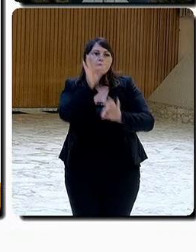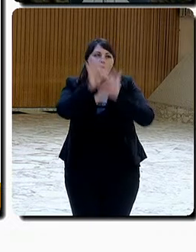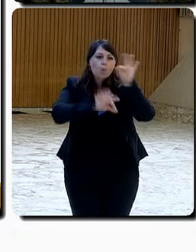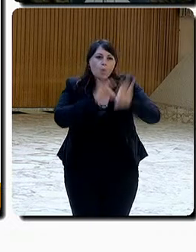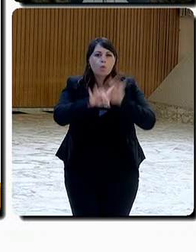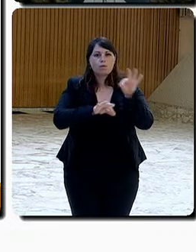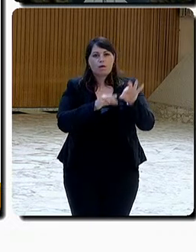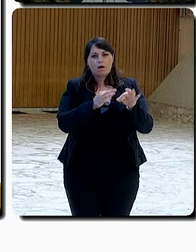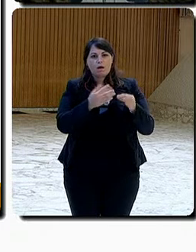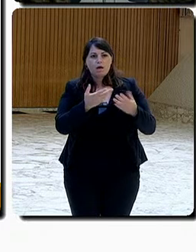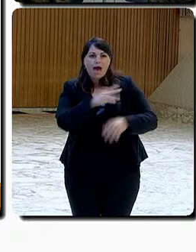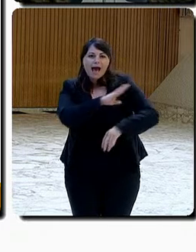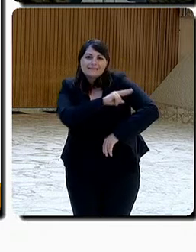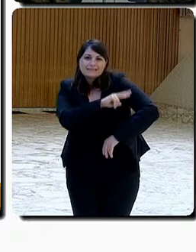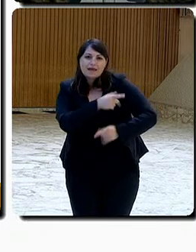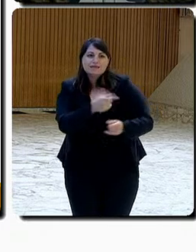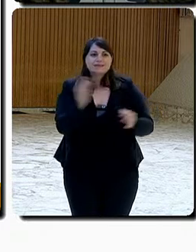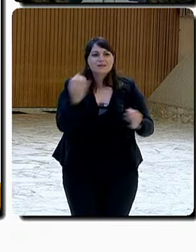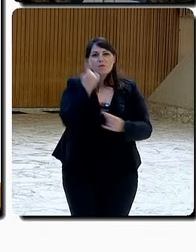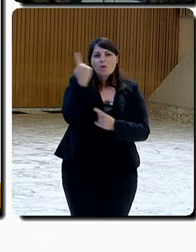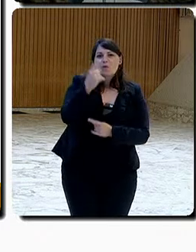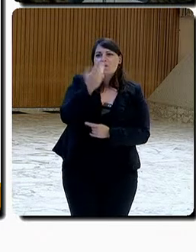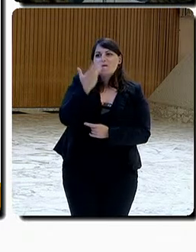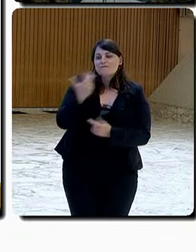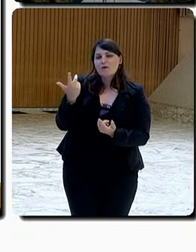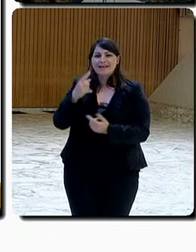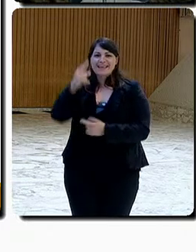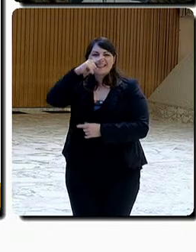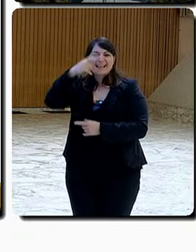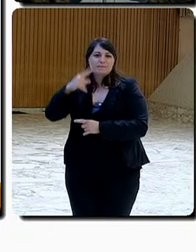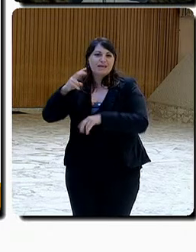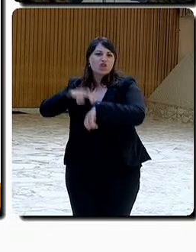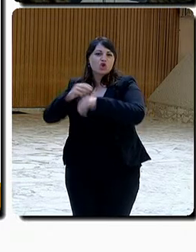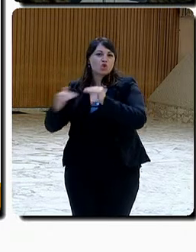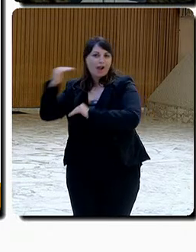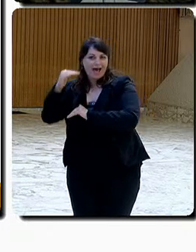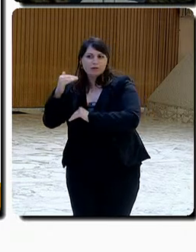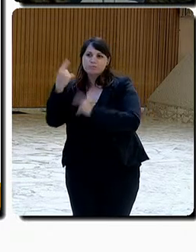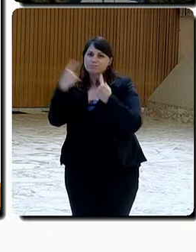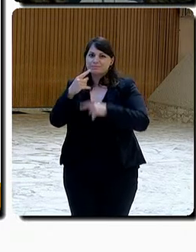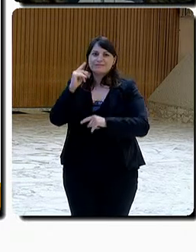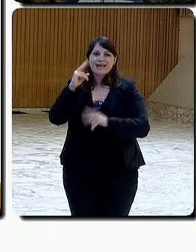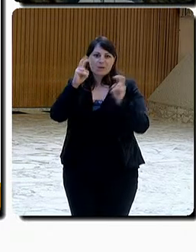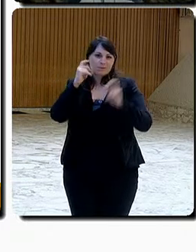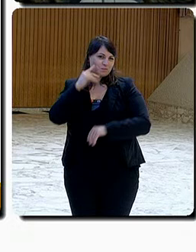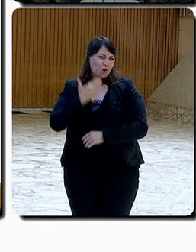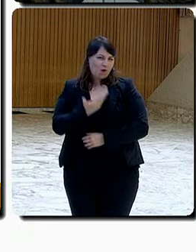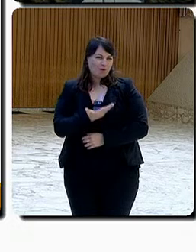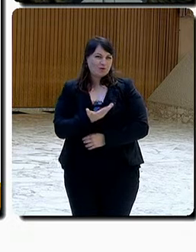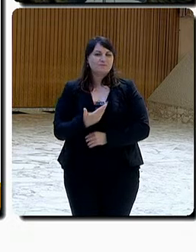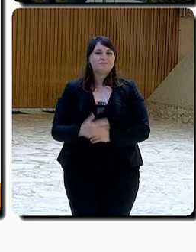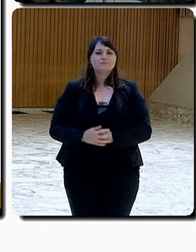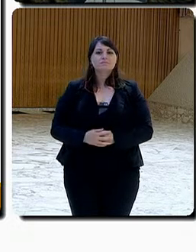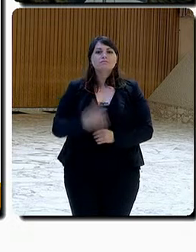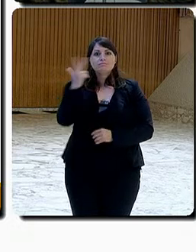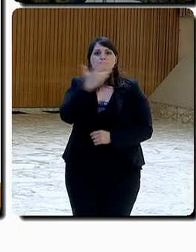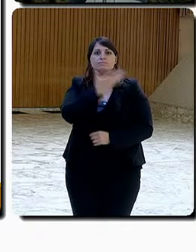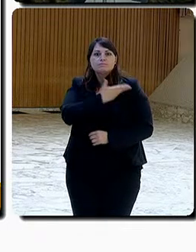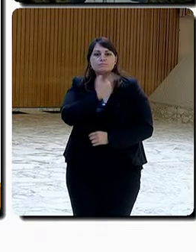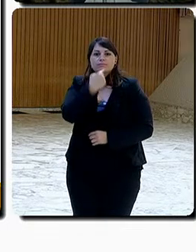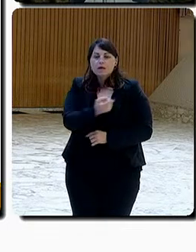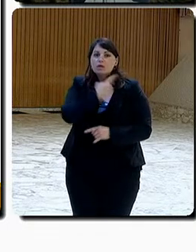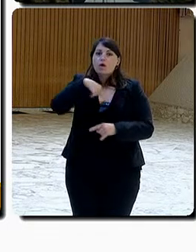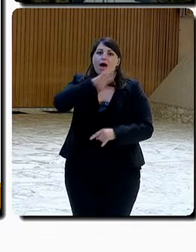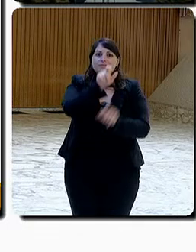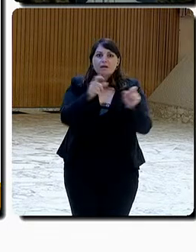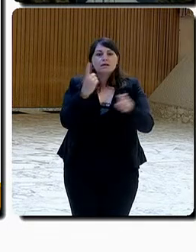doctoral dissertation, this is a good one. Francis talks about the caring for our elders and connecting them with young people